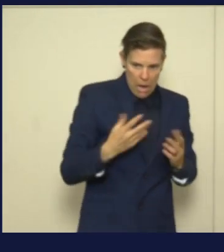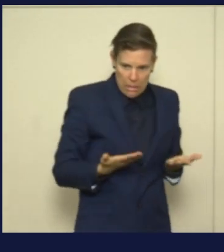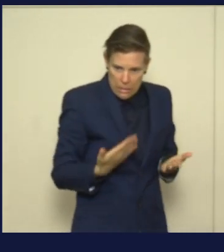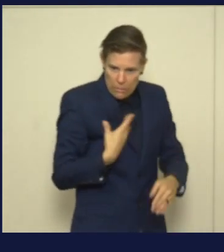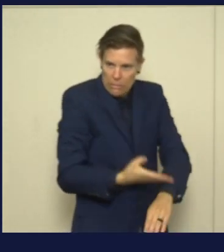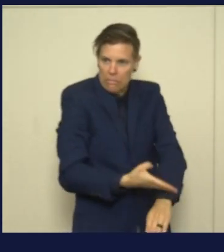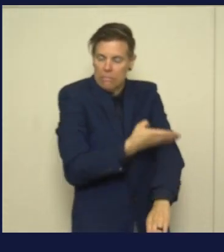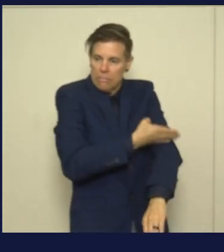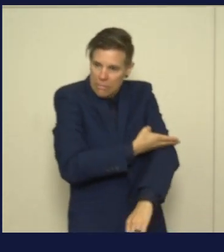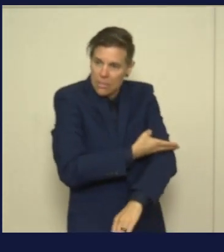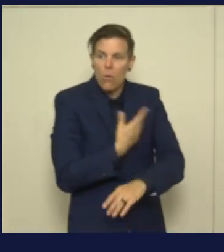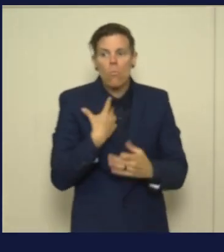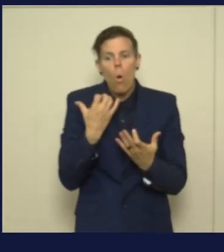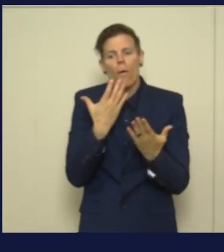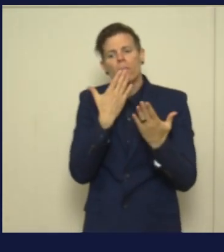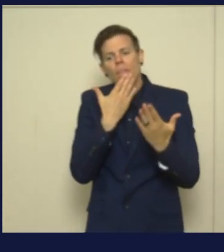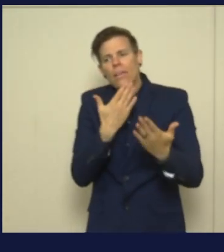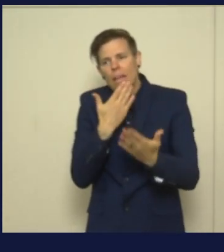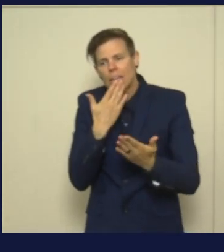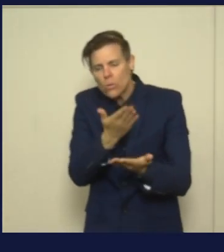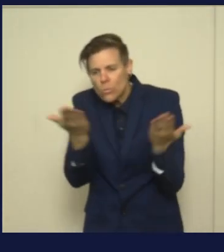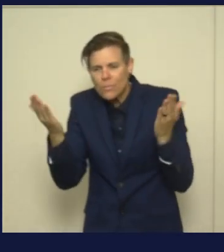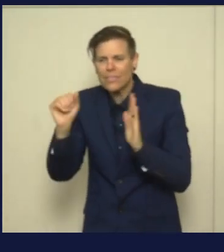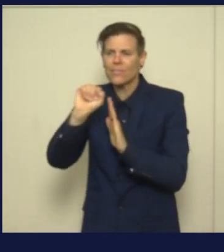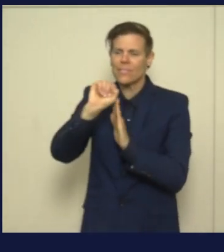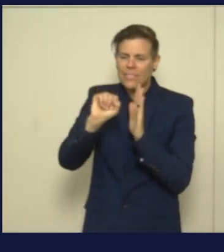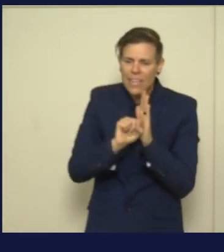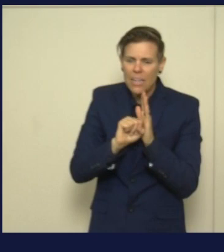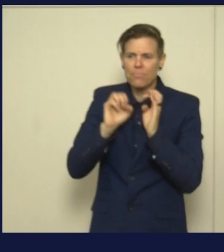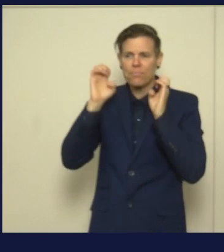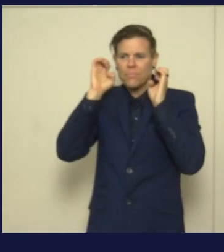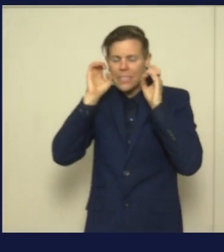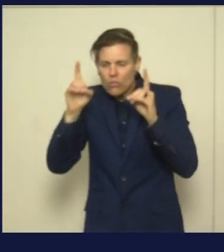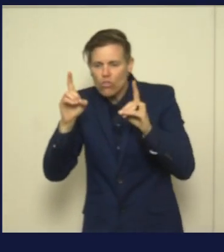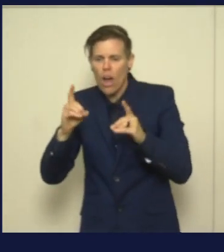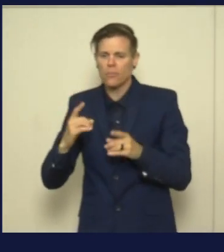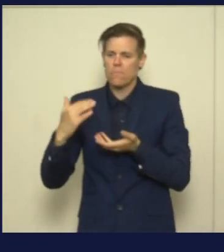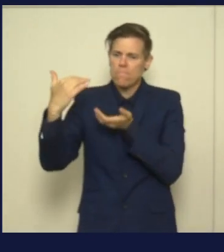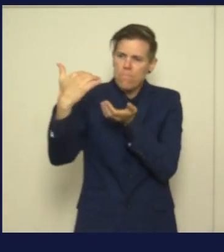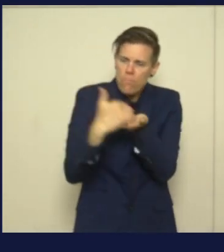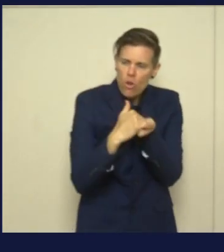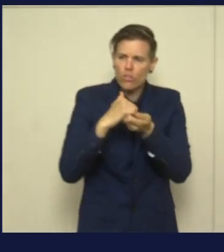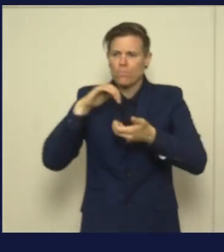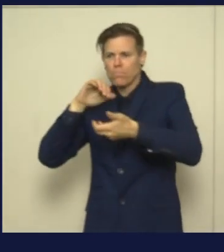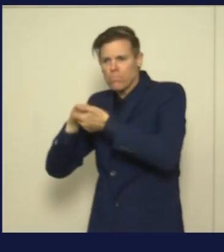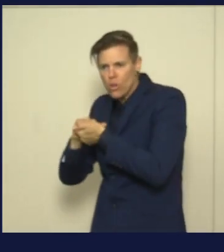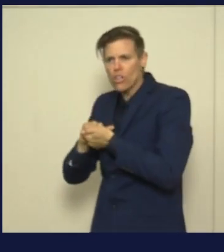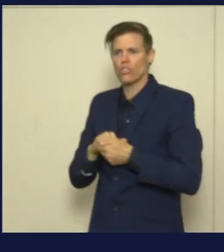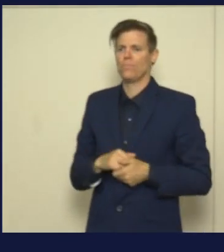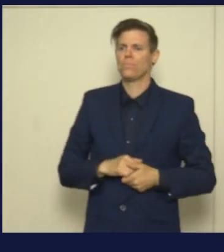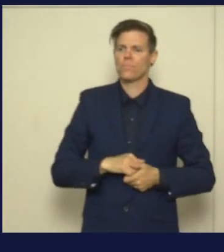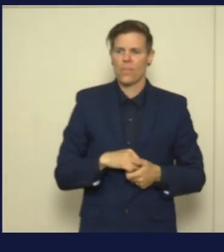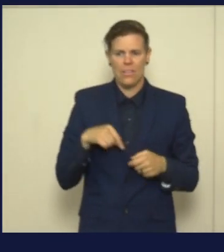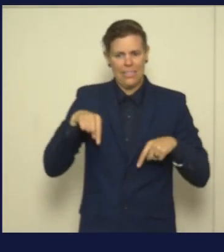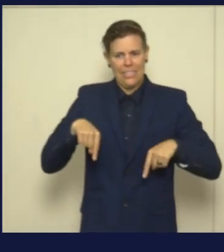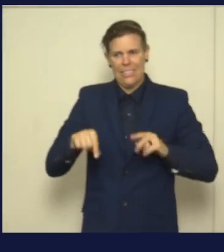in their power to have safe learning environments. But we are trending in the wrong direction as a state, so let's do better.